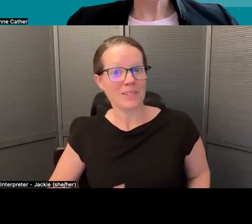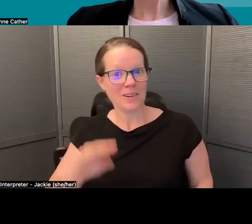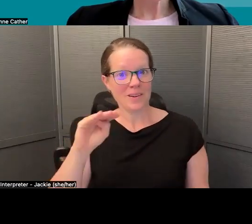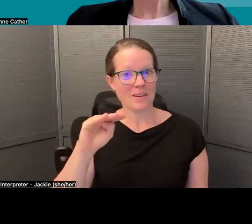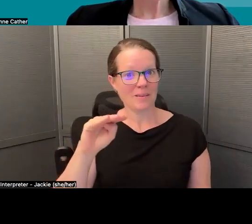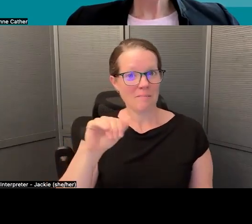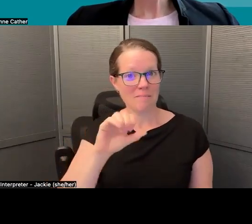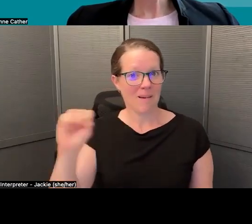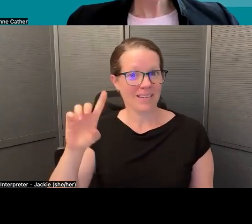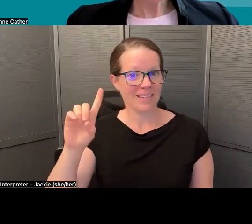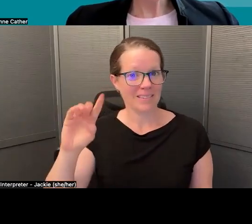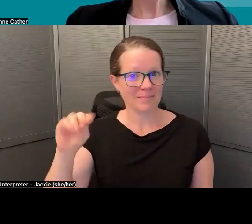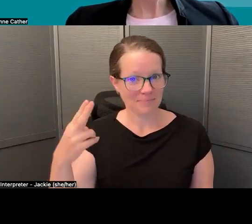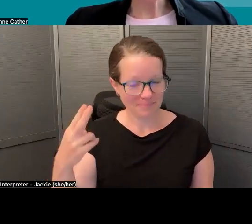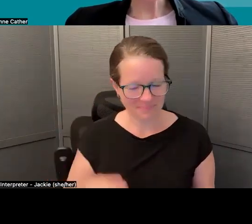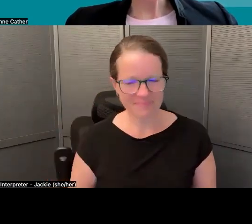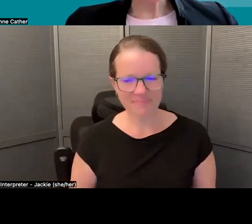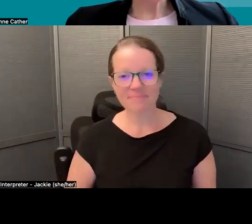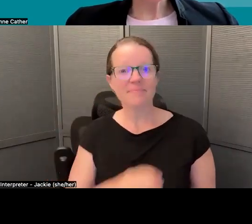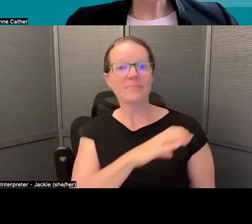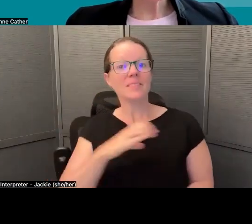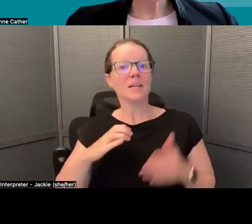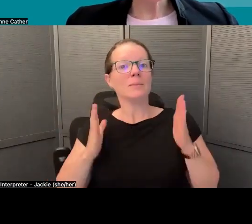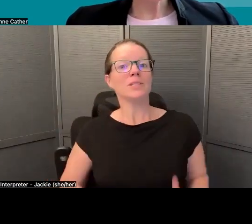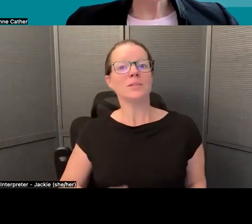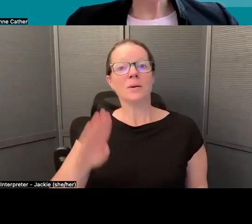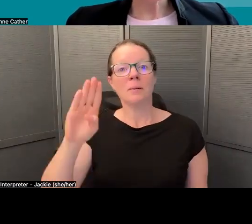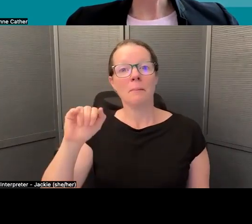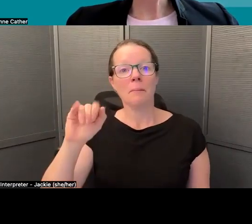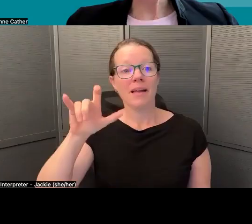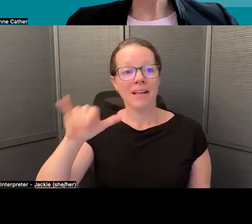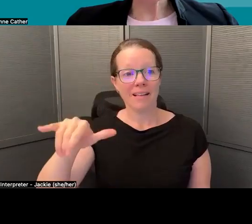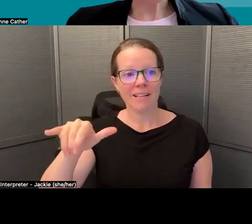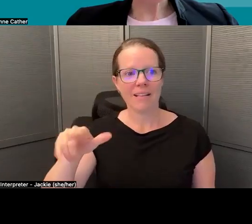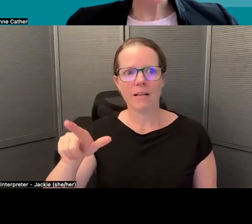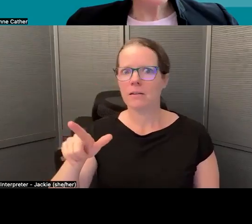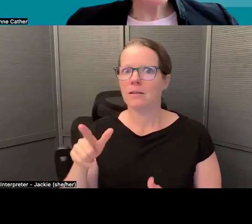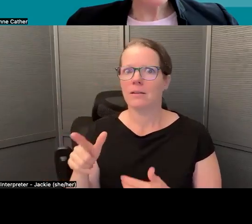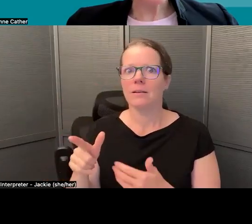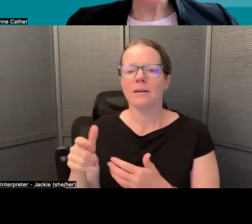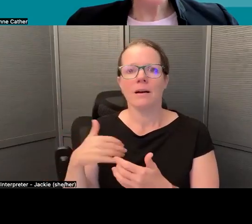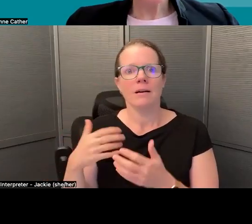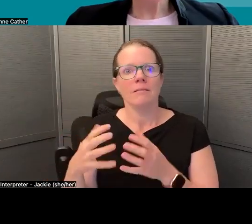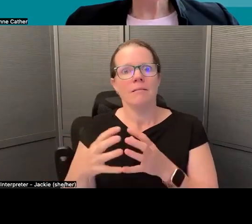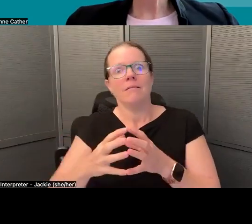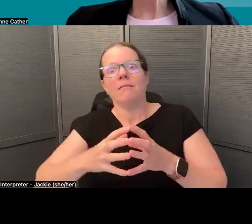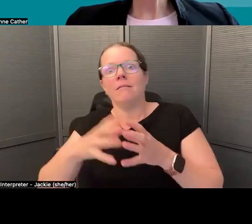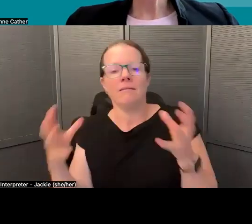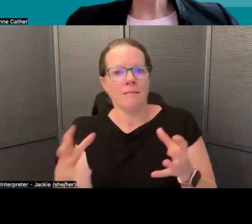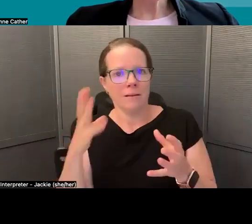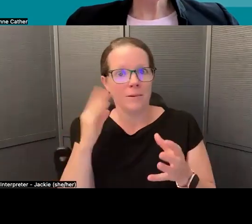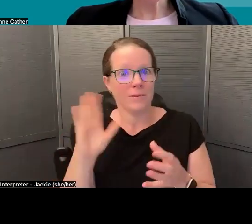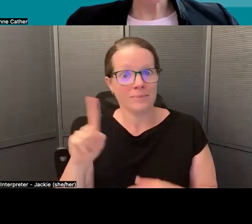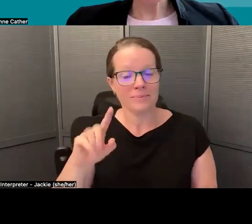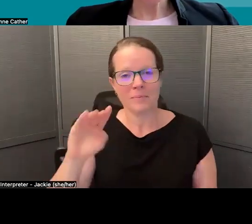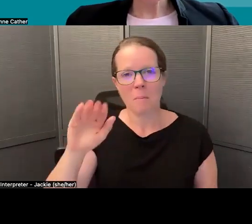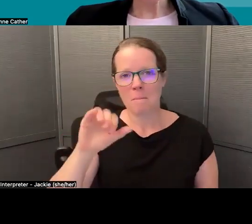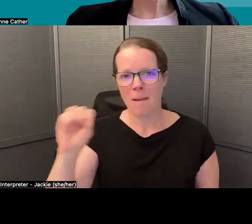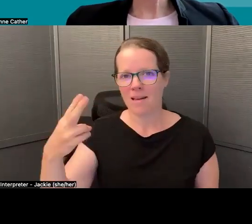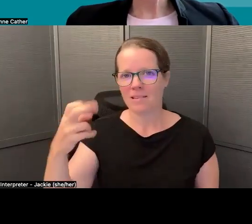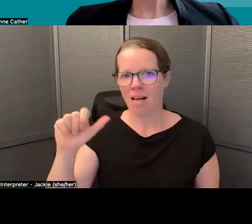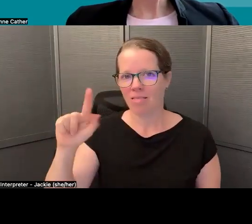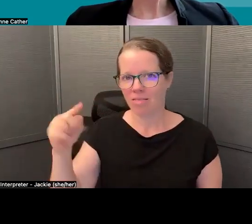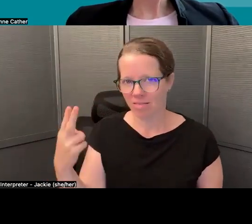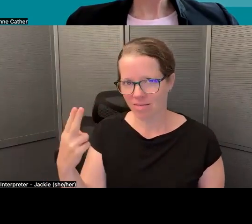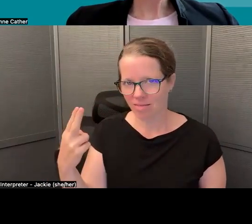Health. Commissioner Bailey brings extensive experience from her leadership at MassHealth, where she played a key role